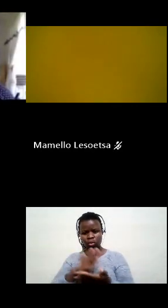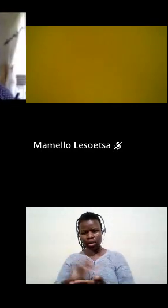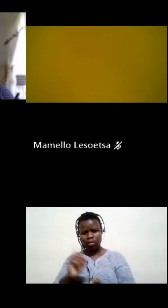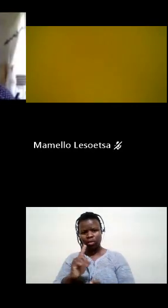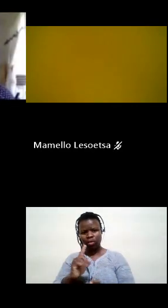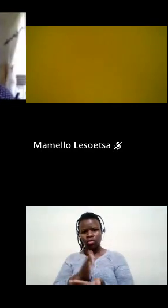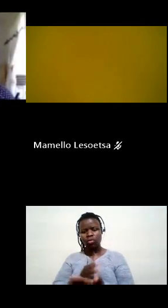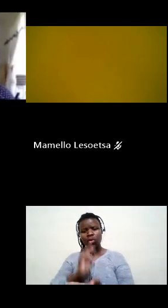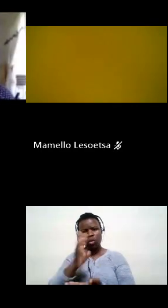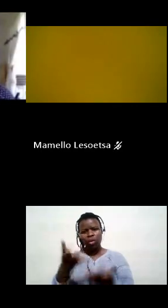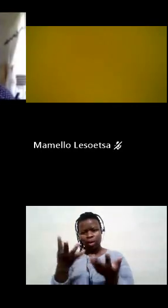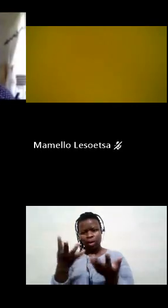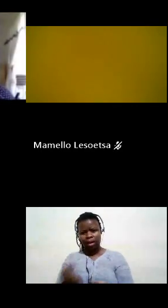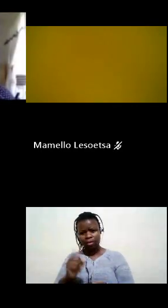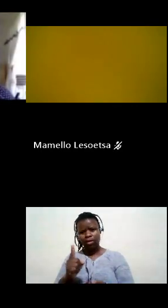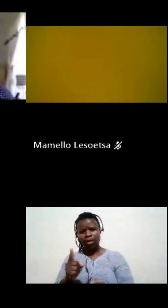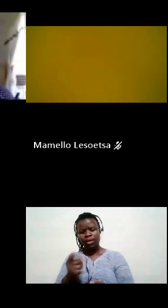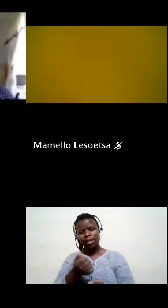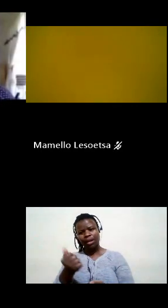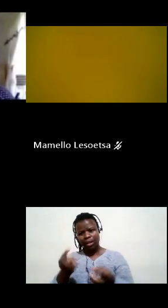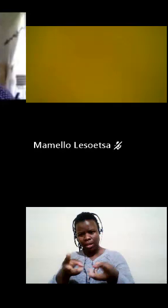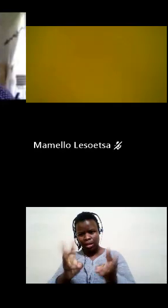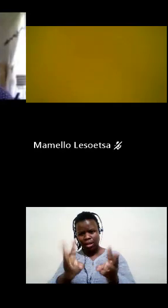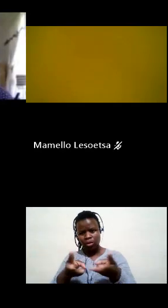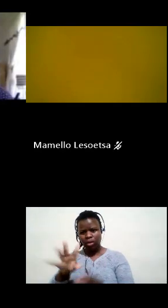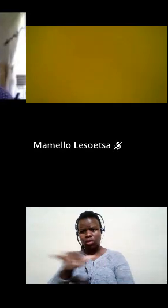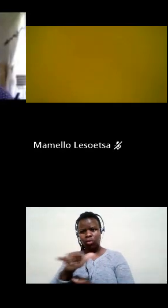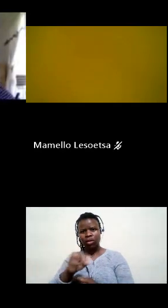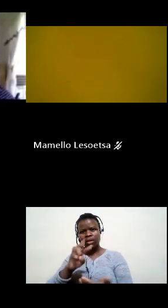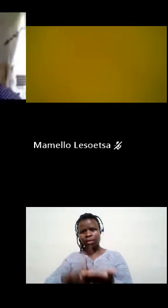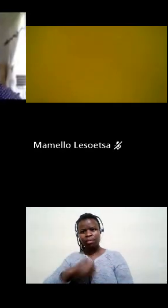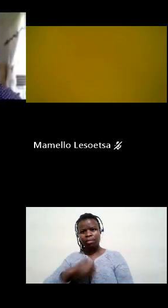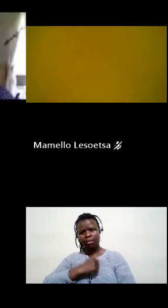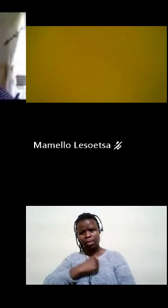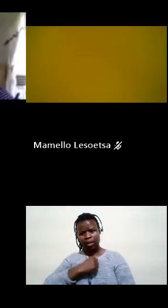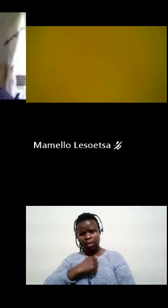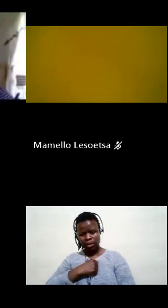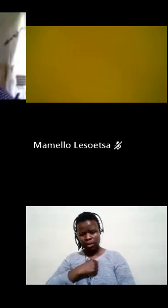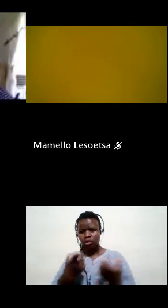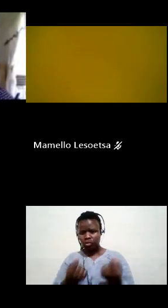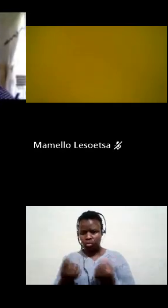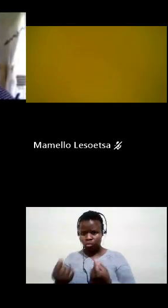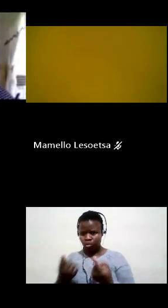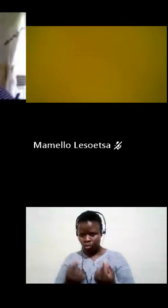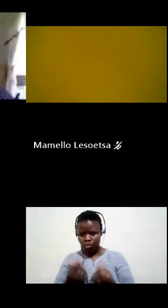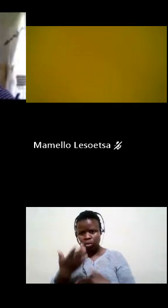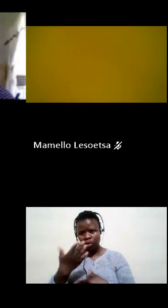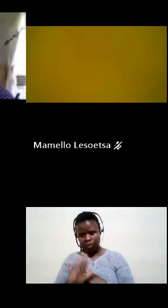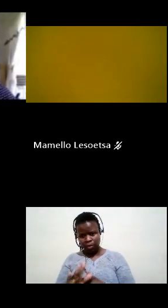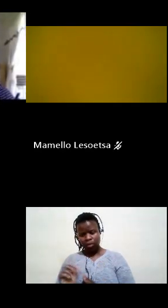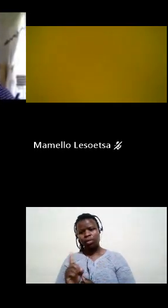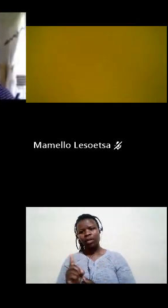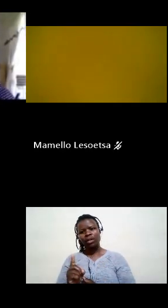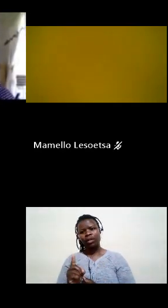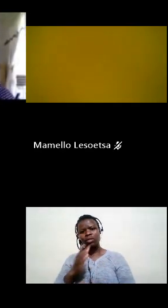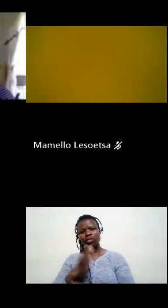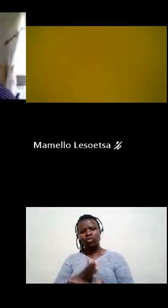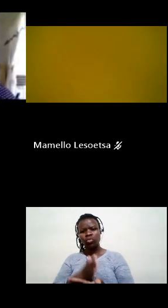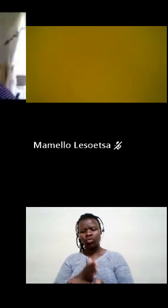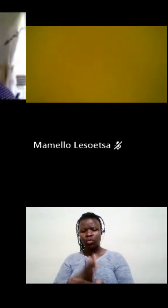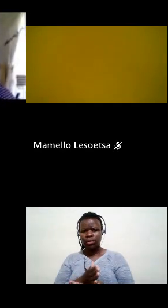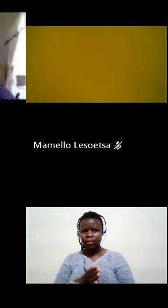some damage to hallways. My mom always goes on about my house being scuffed up everywhere.